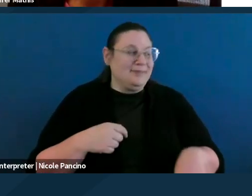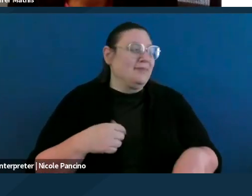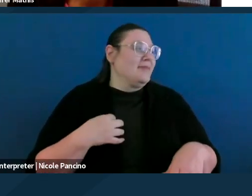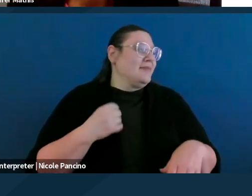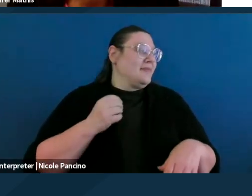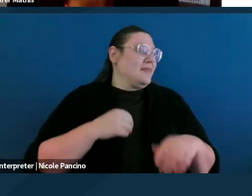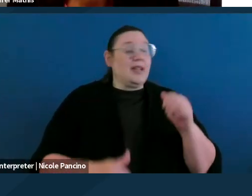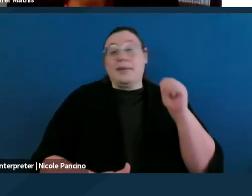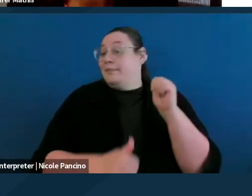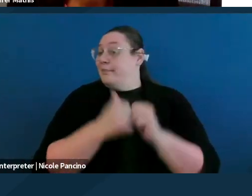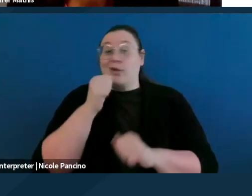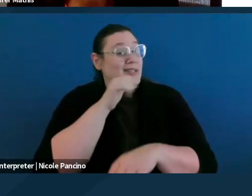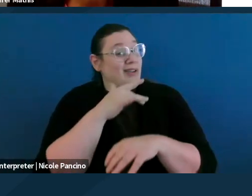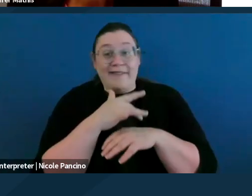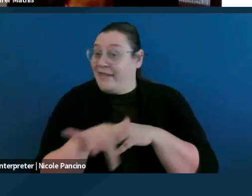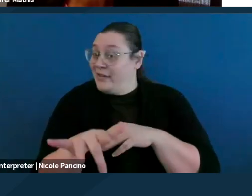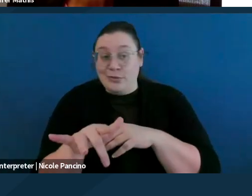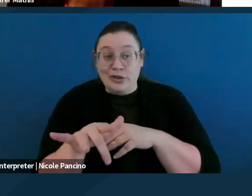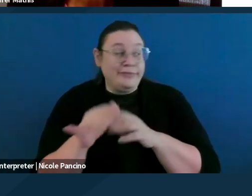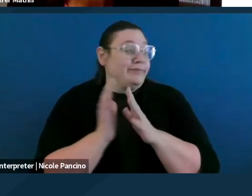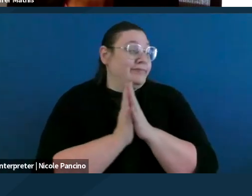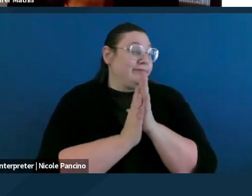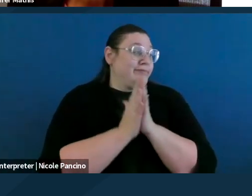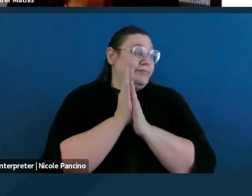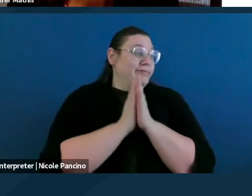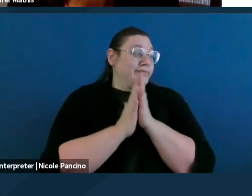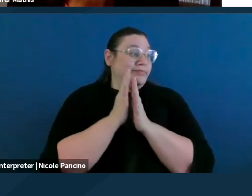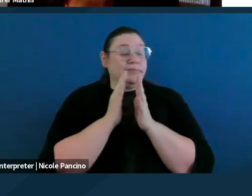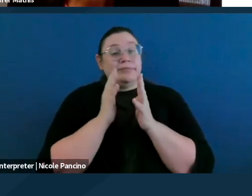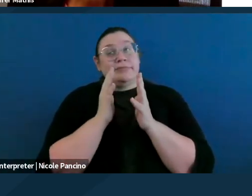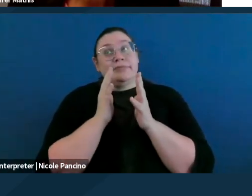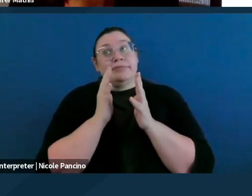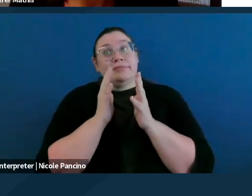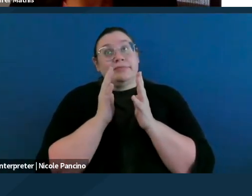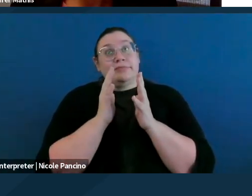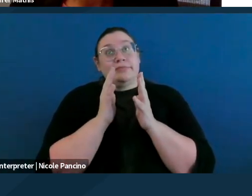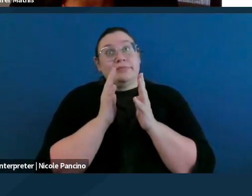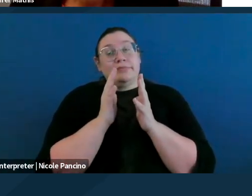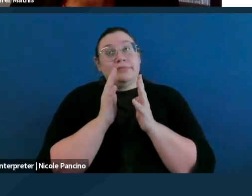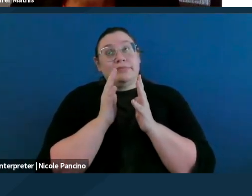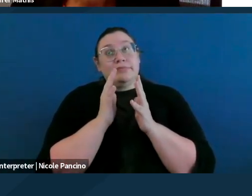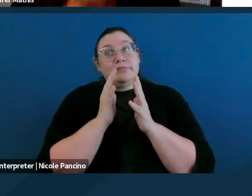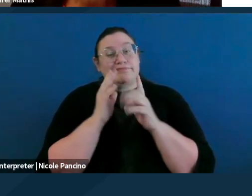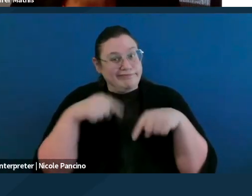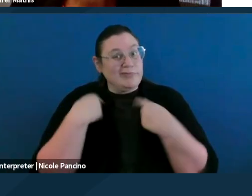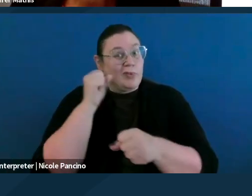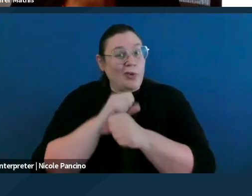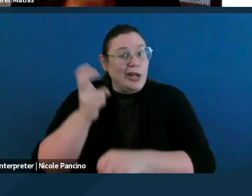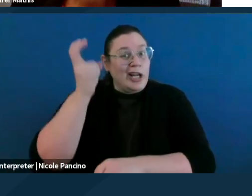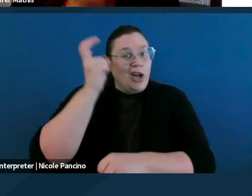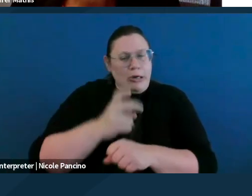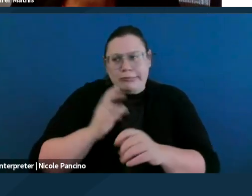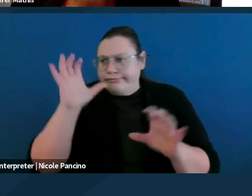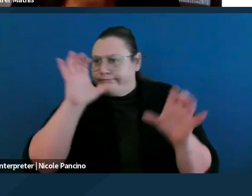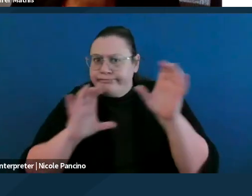Most of it is not available. We have been working very hard to try to find